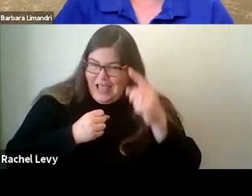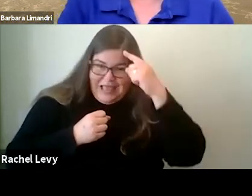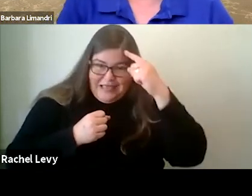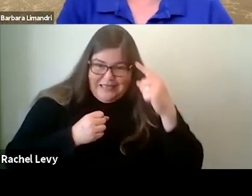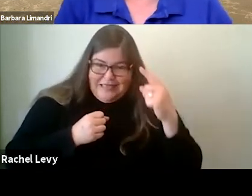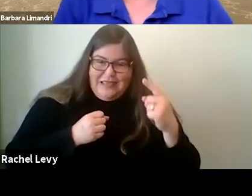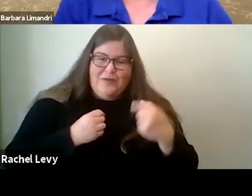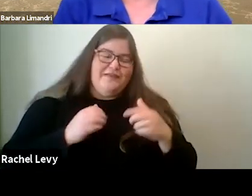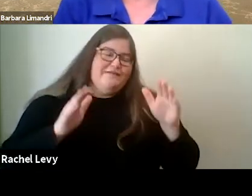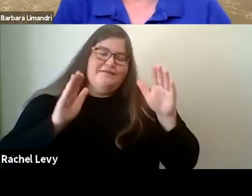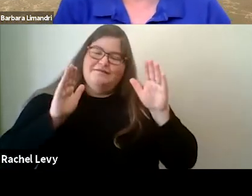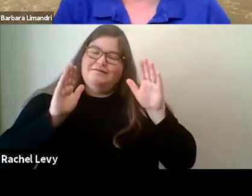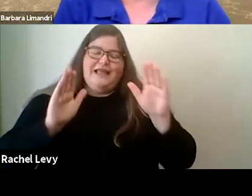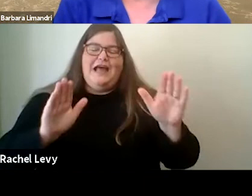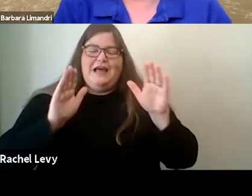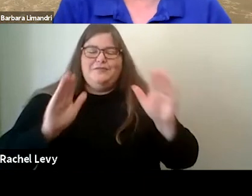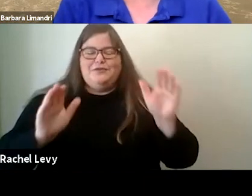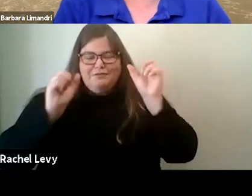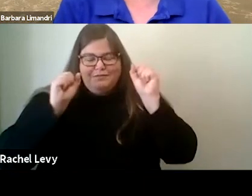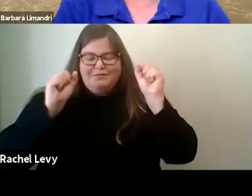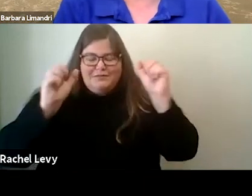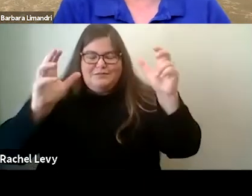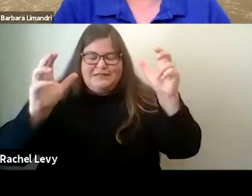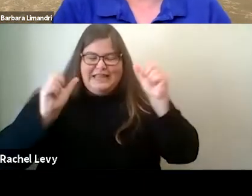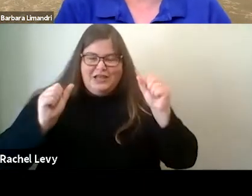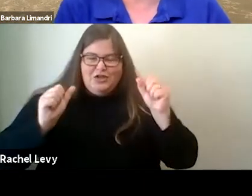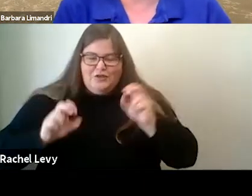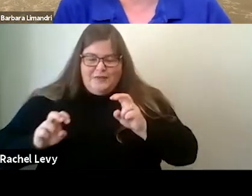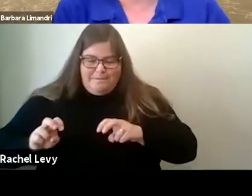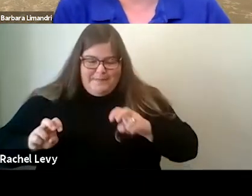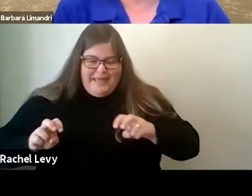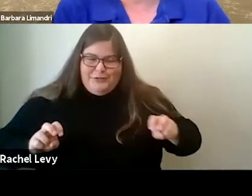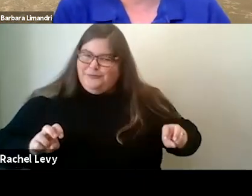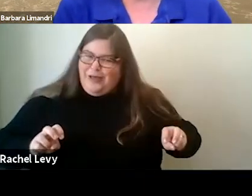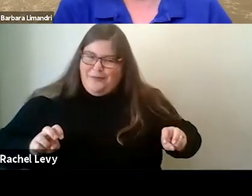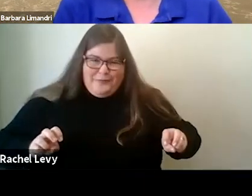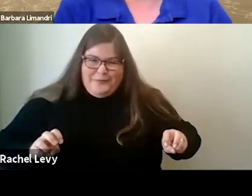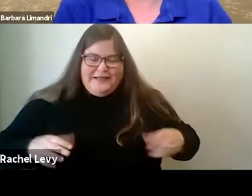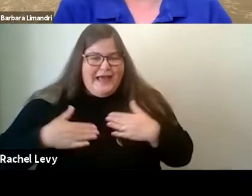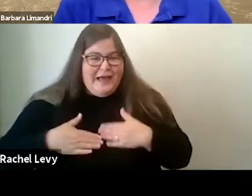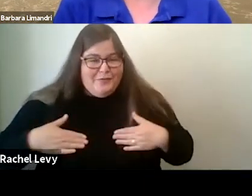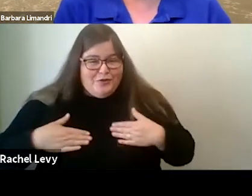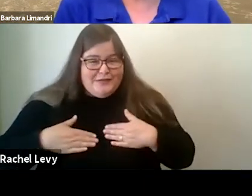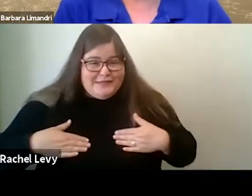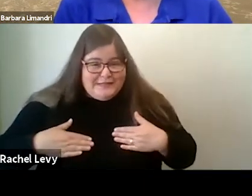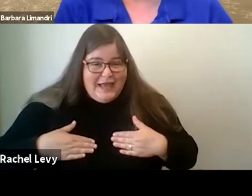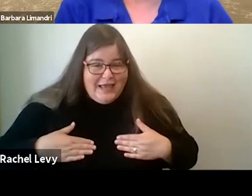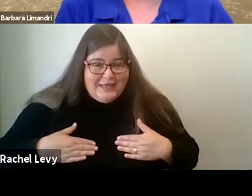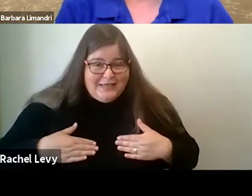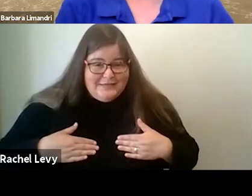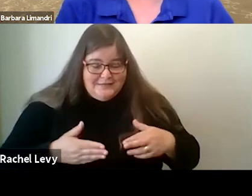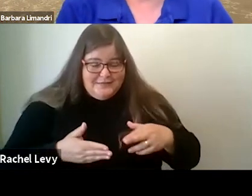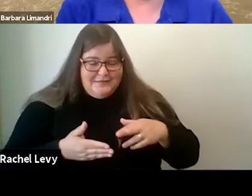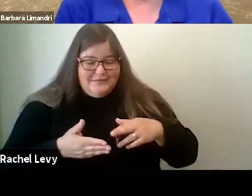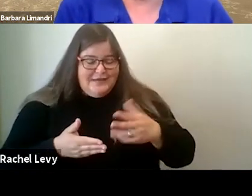an absolutely spectacular panel, and I so appreciate how